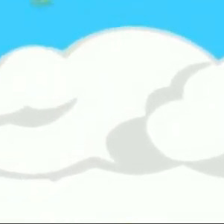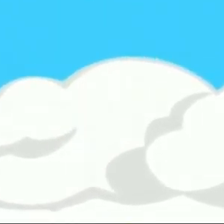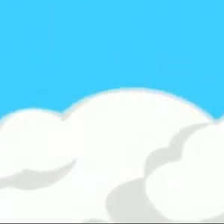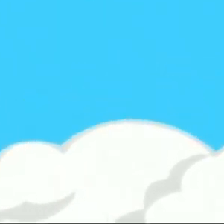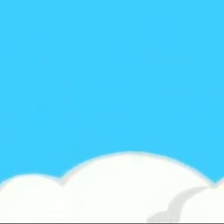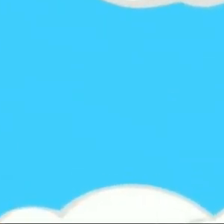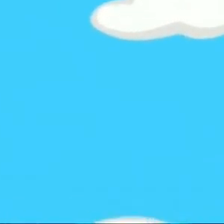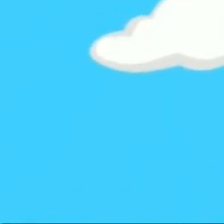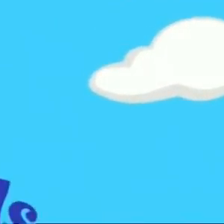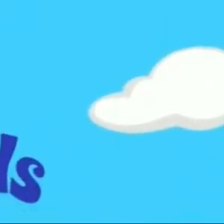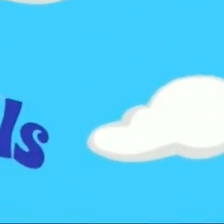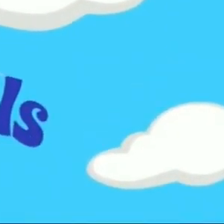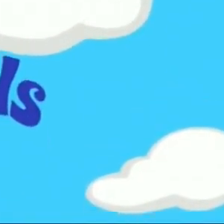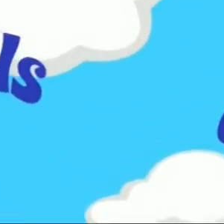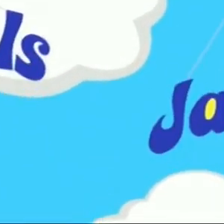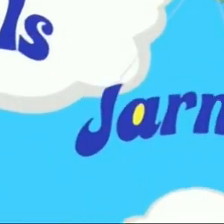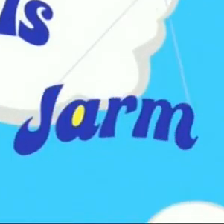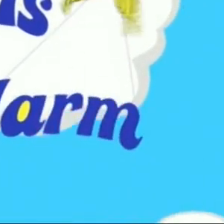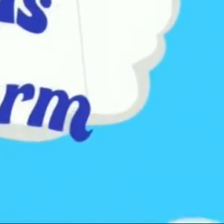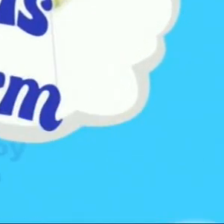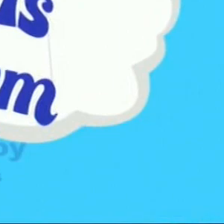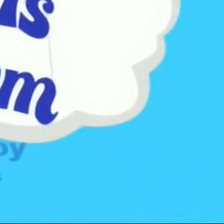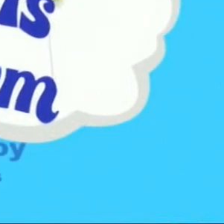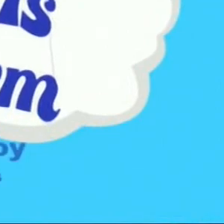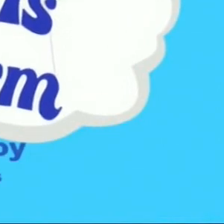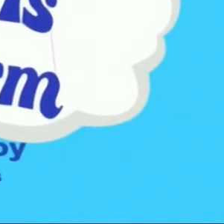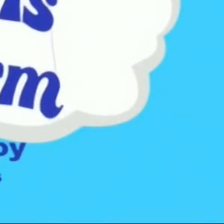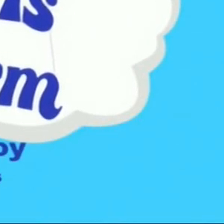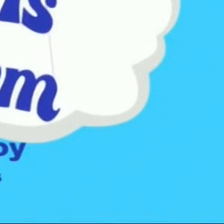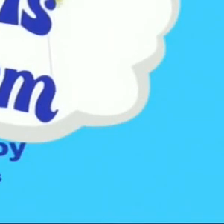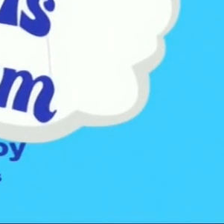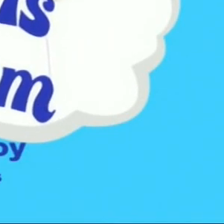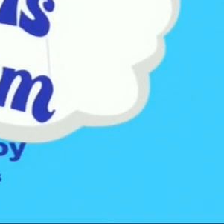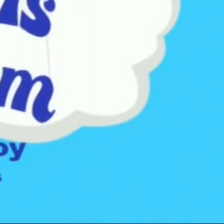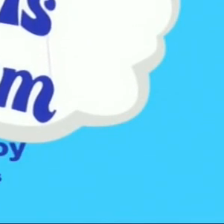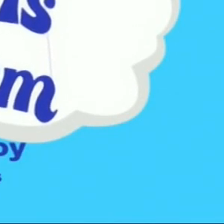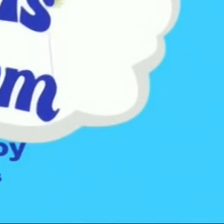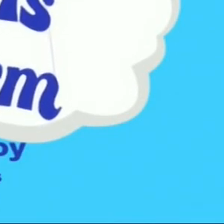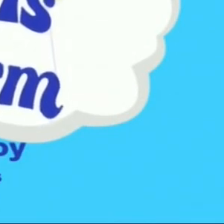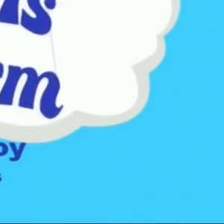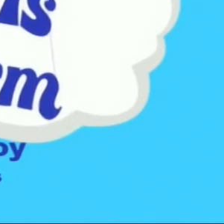from harm. Angels, angels, angels of Jarm.